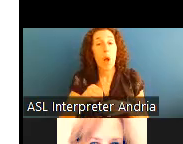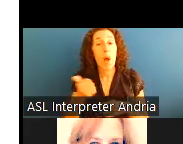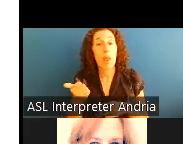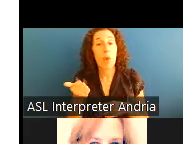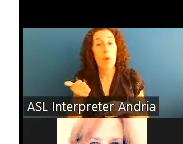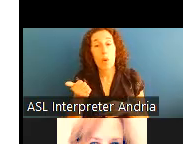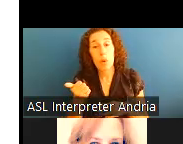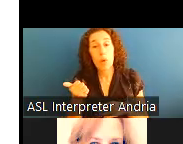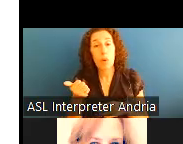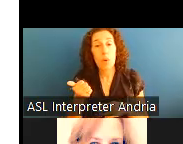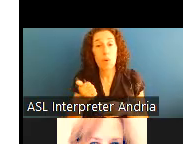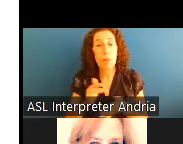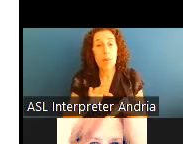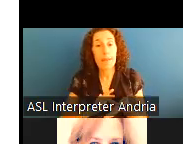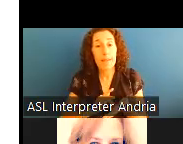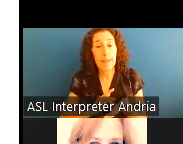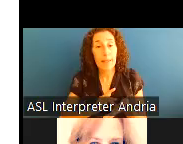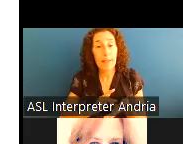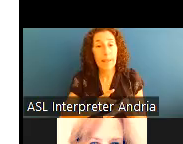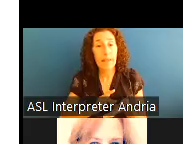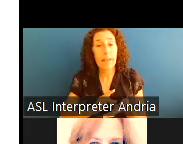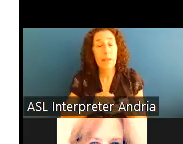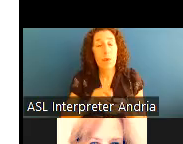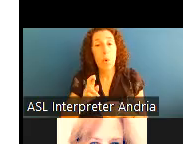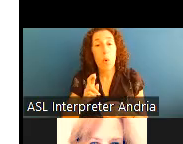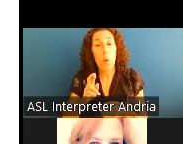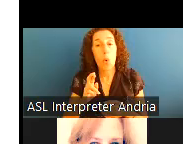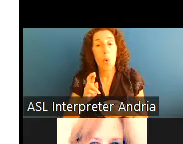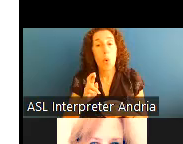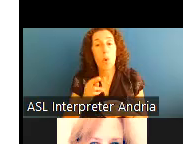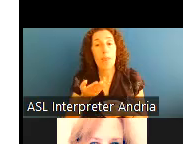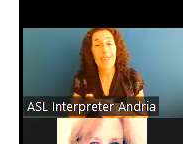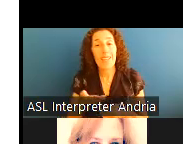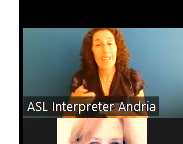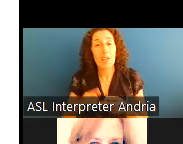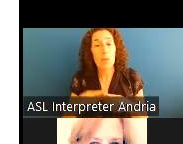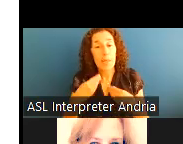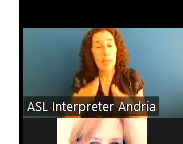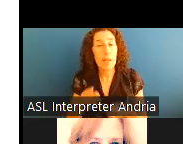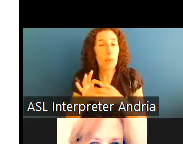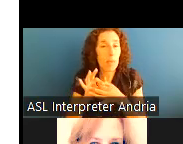is free regardless of a survivor's decision to report to law enforcement.